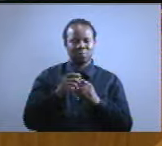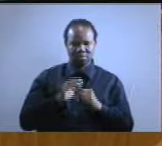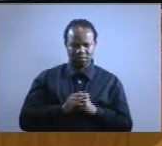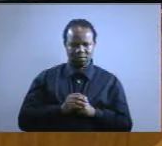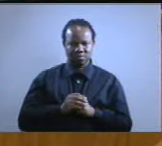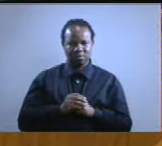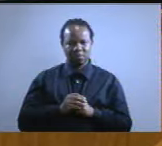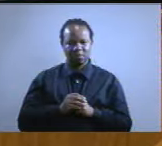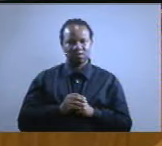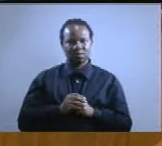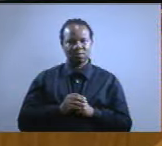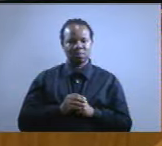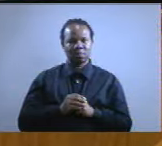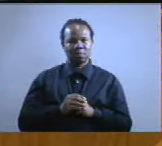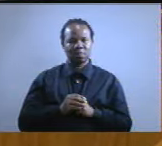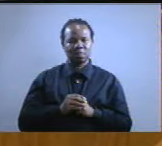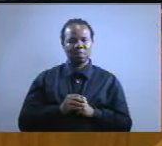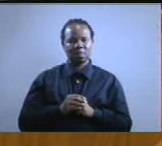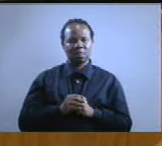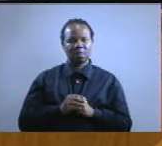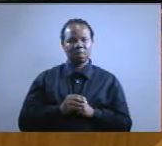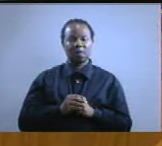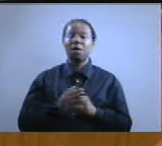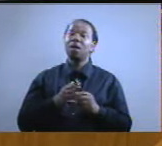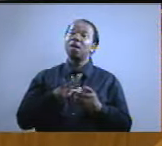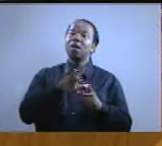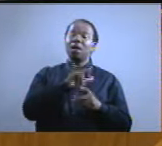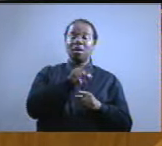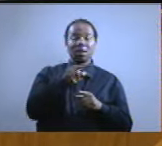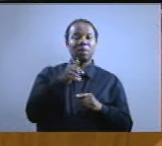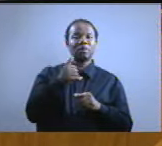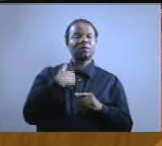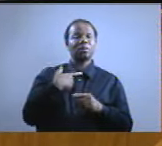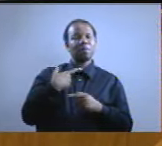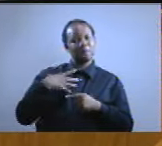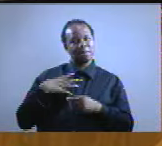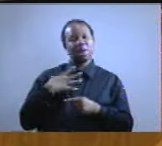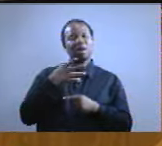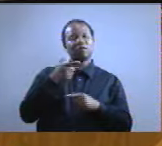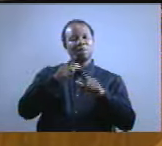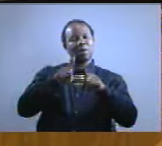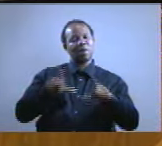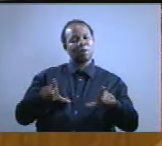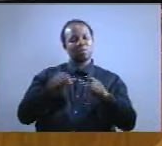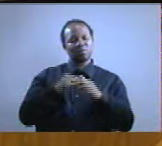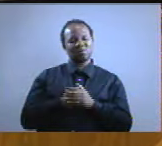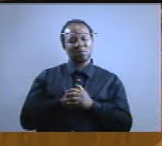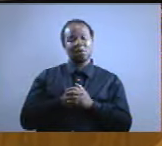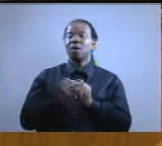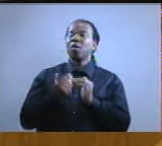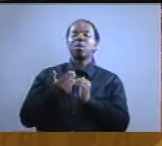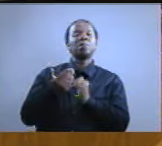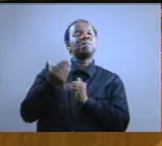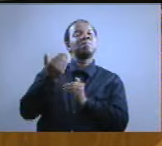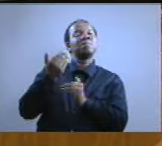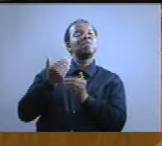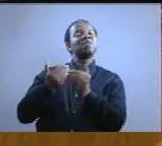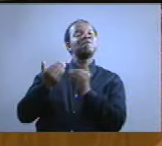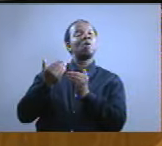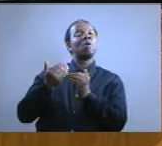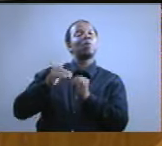ta xintima leti a ti ri hansi ka ntshikelelo hi mfumo lowu nga hundza wa xihlawuhlawu.